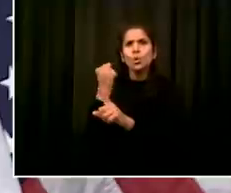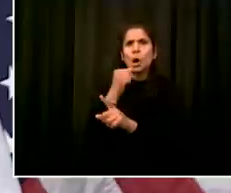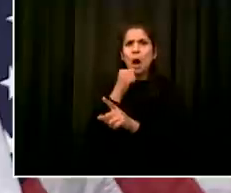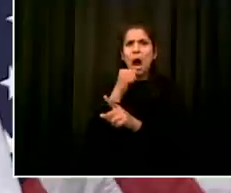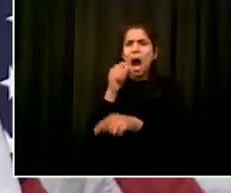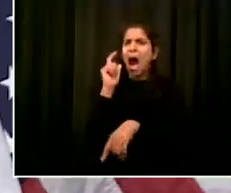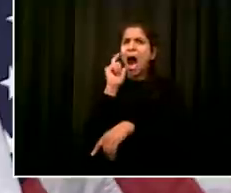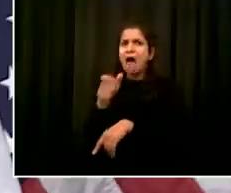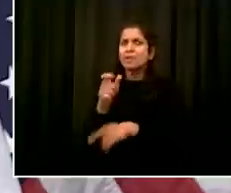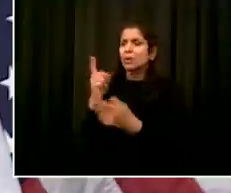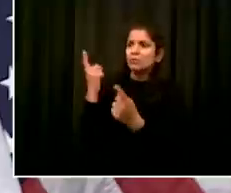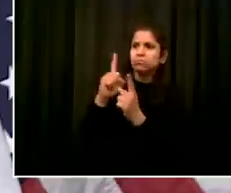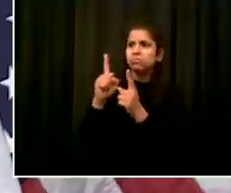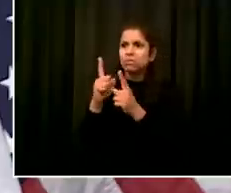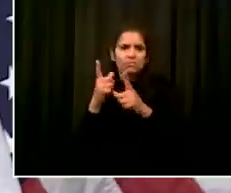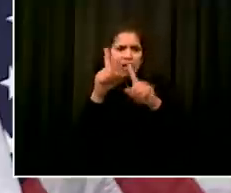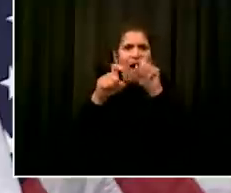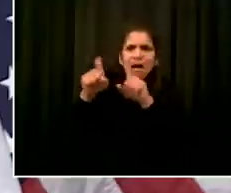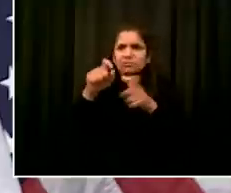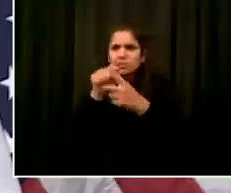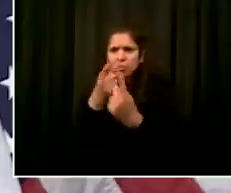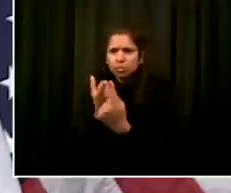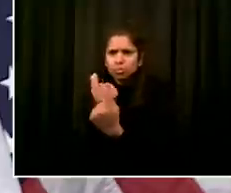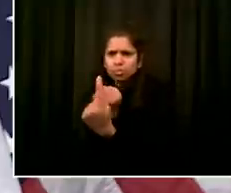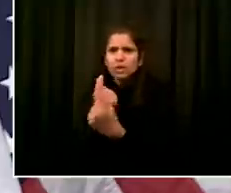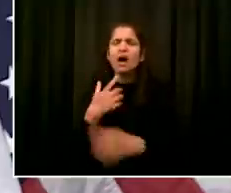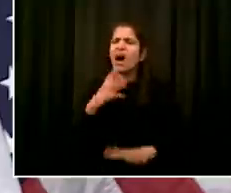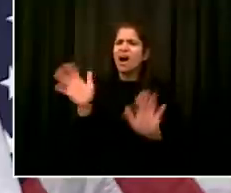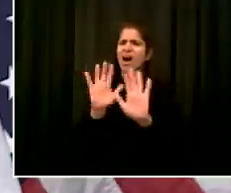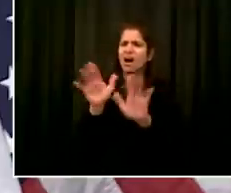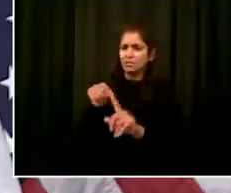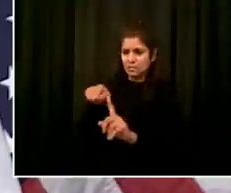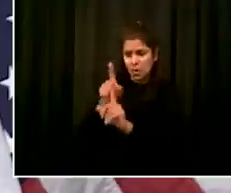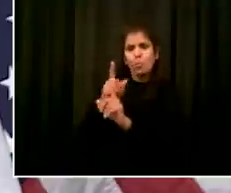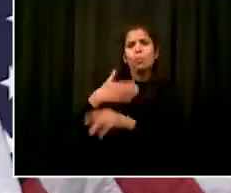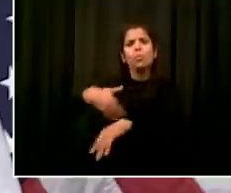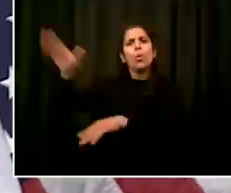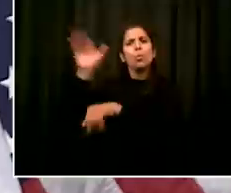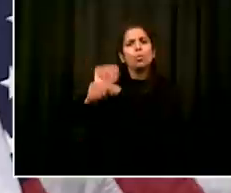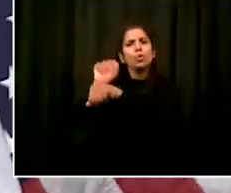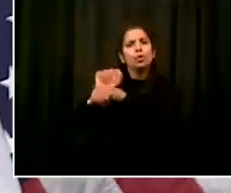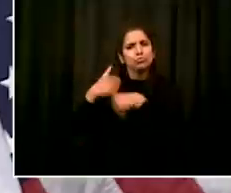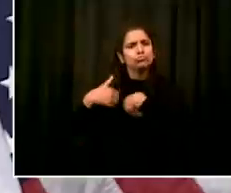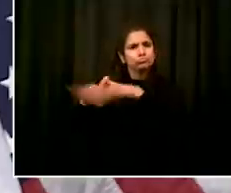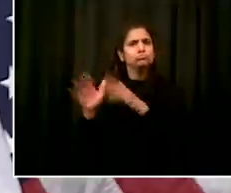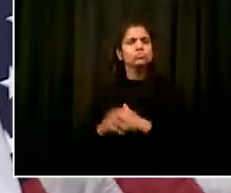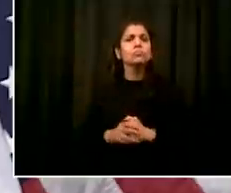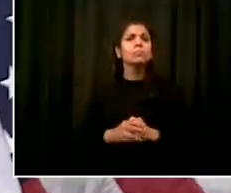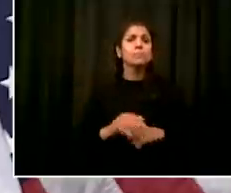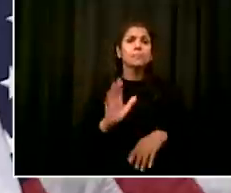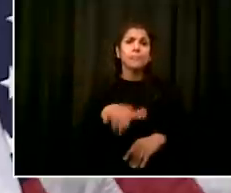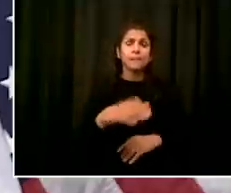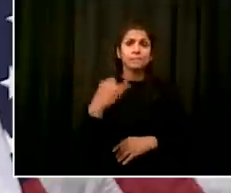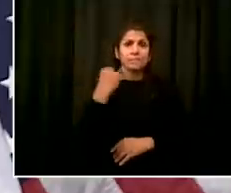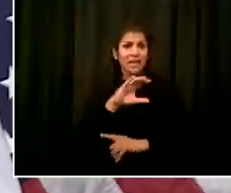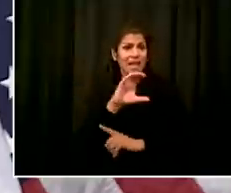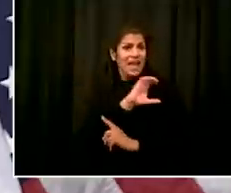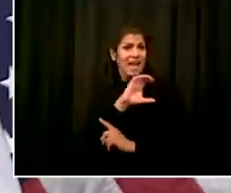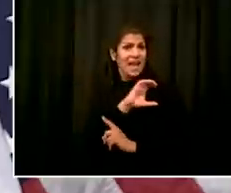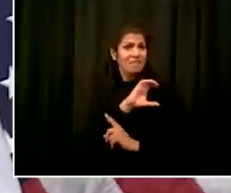you're an essential worker, you're not supposed to be stopped. You just have to clarify where you're going and why, and the police will understand